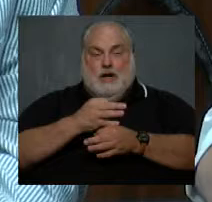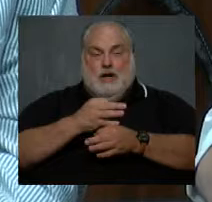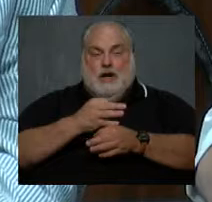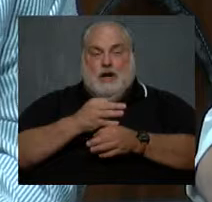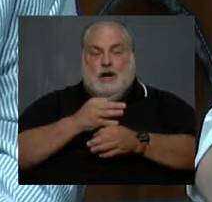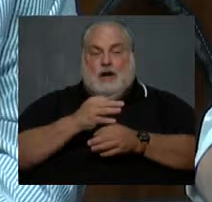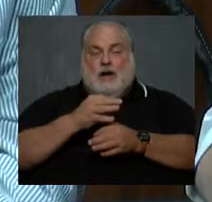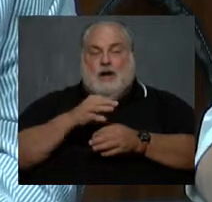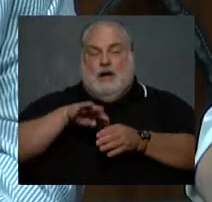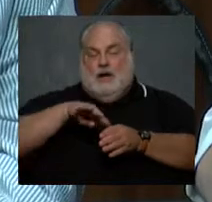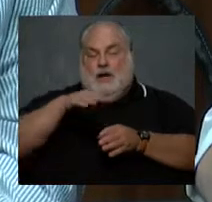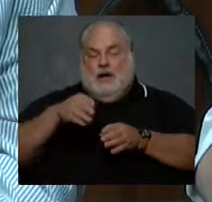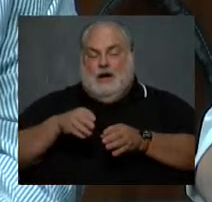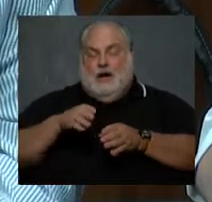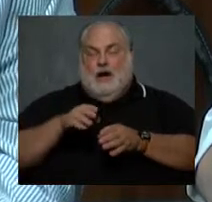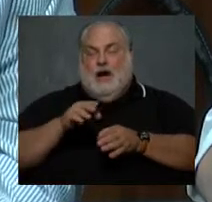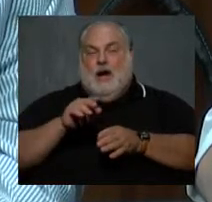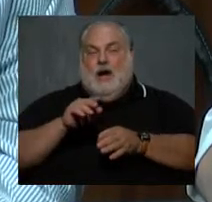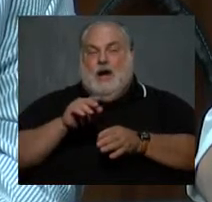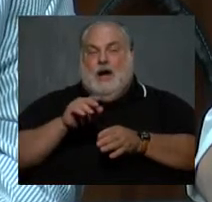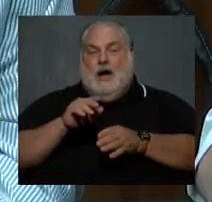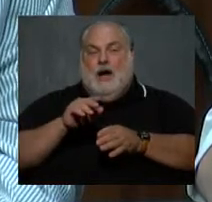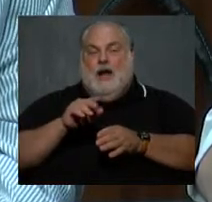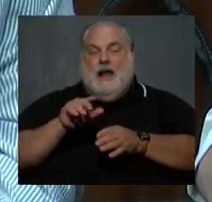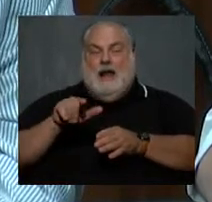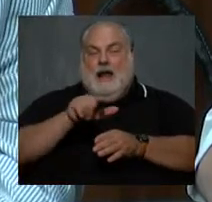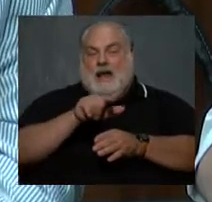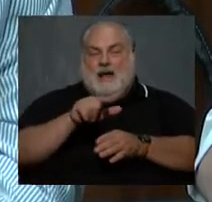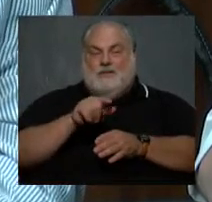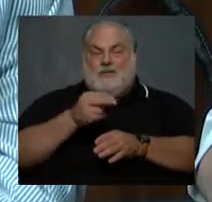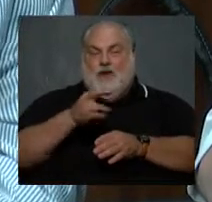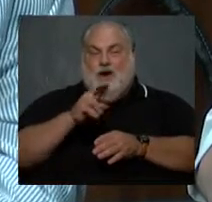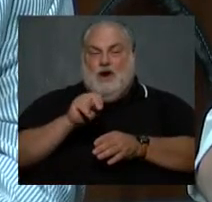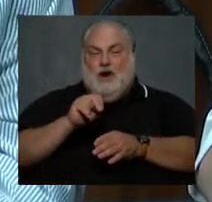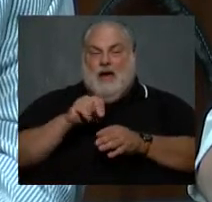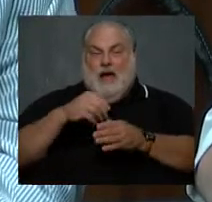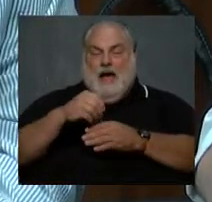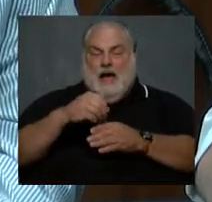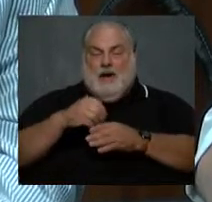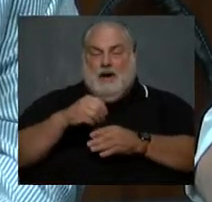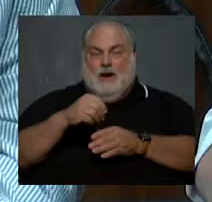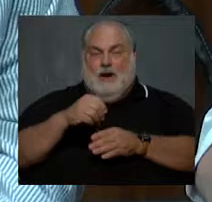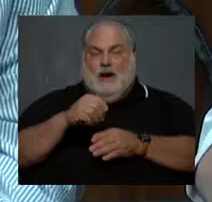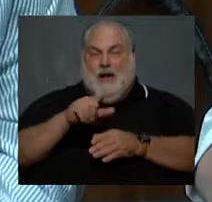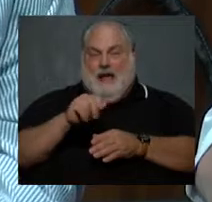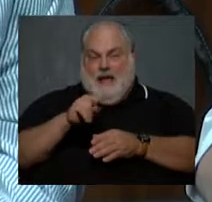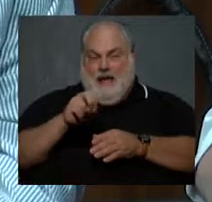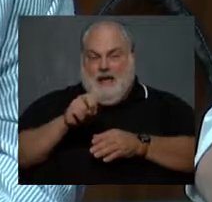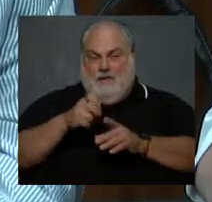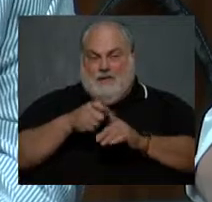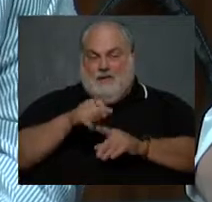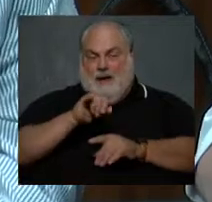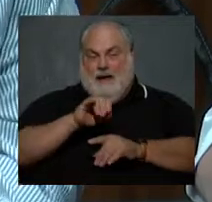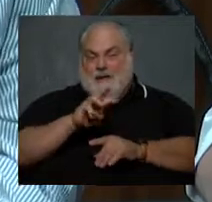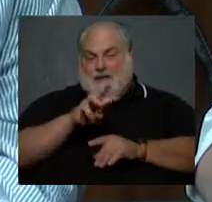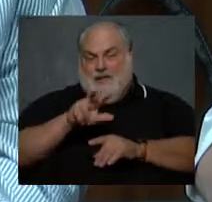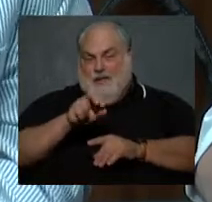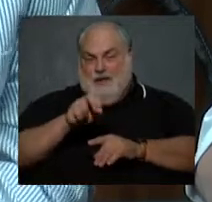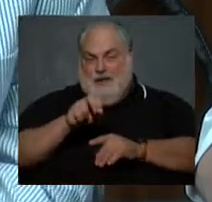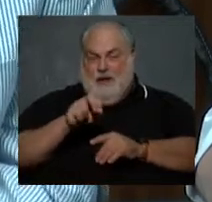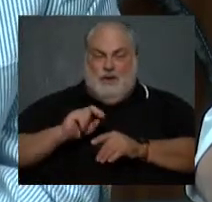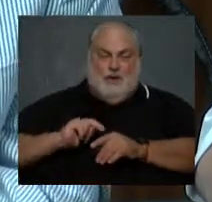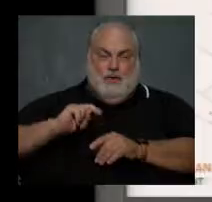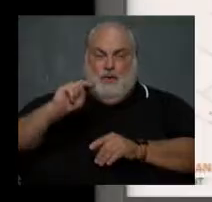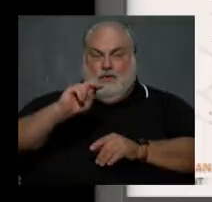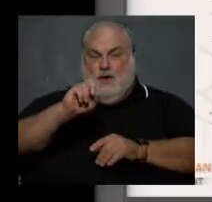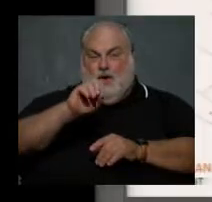left Public Works turn line of the outer northbound lane of South University Avenue from I-630